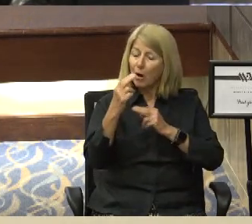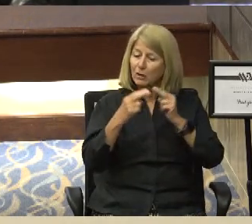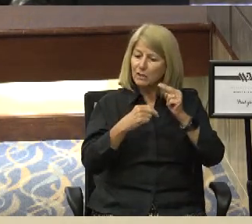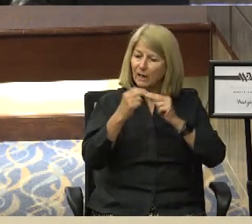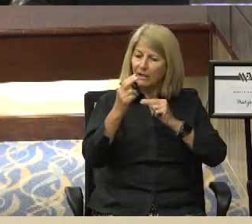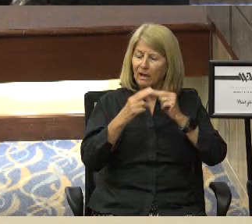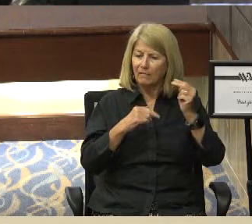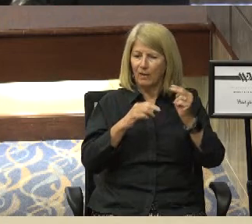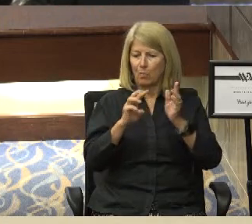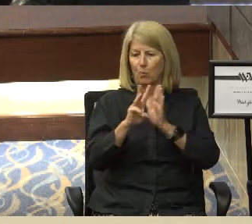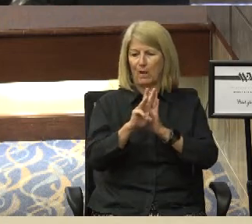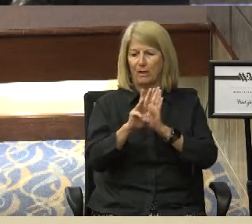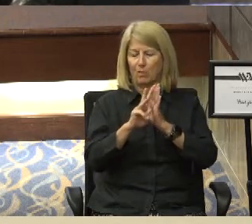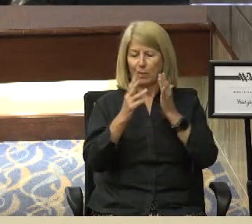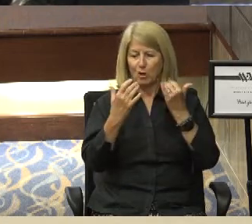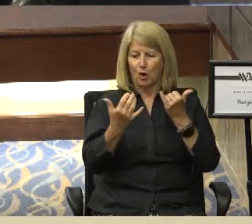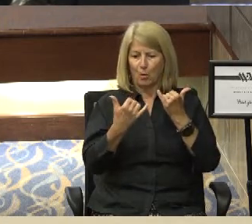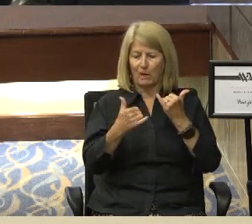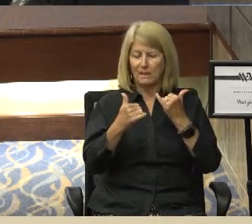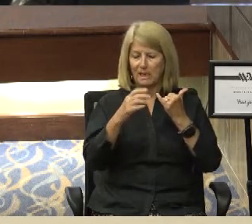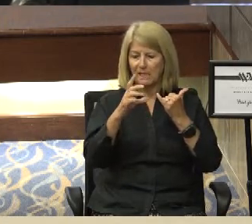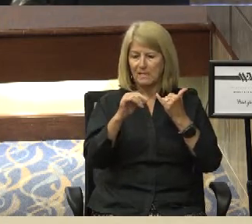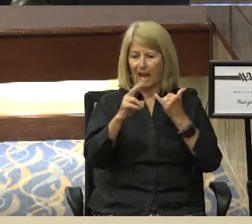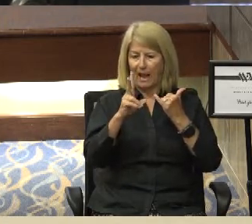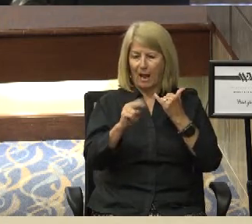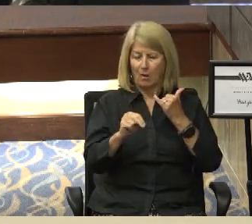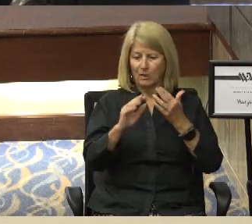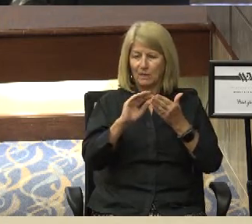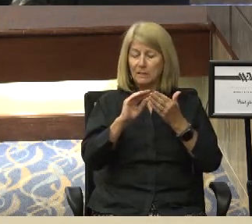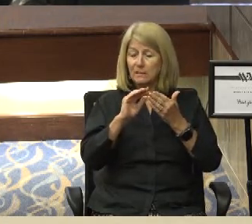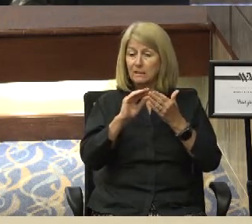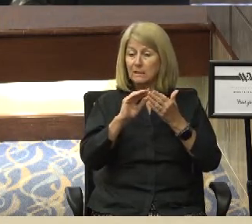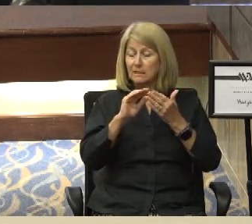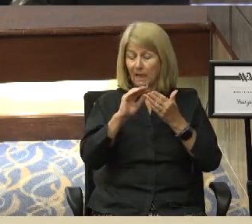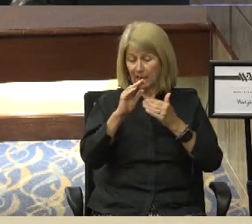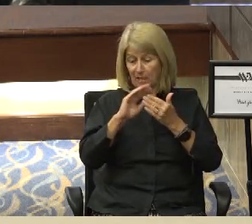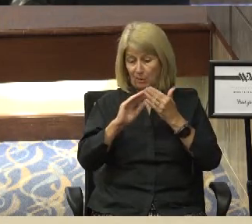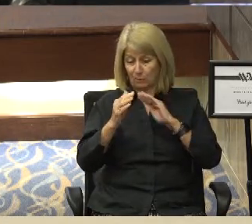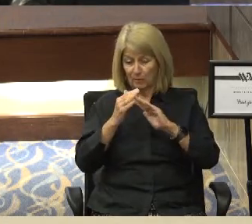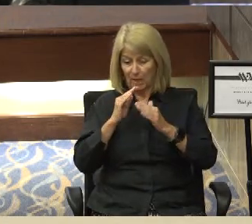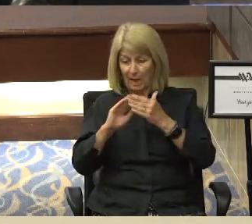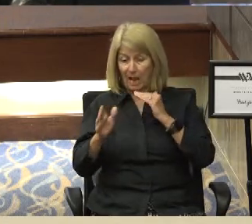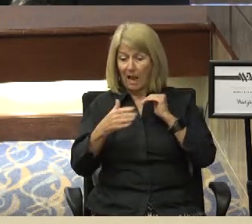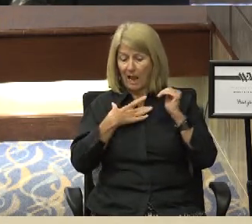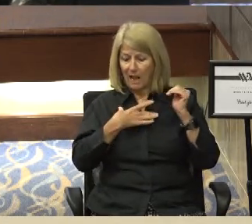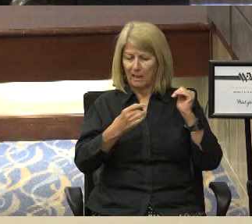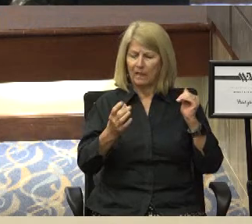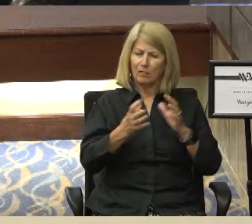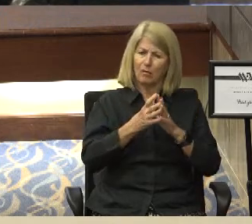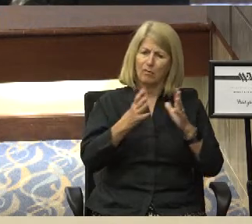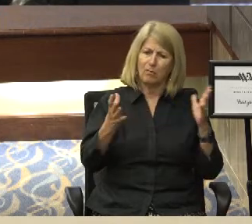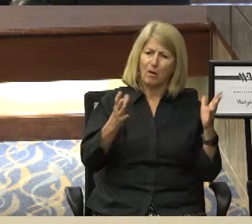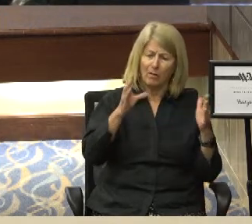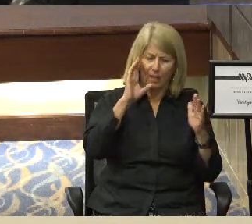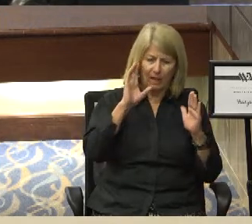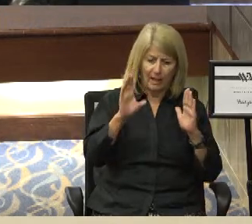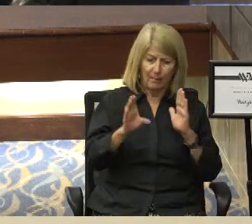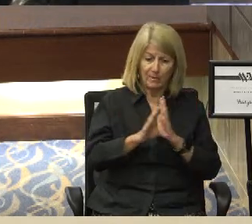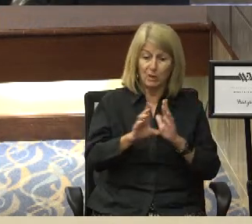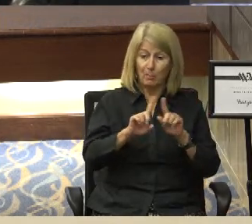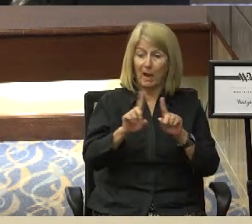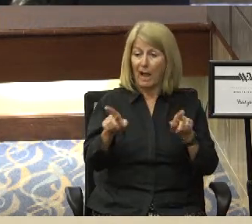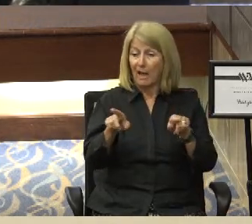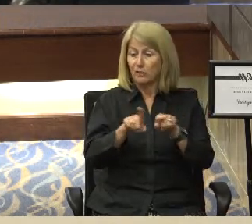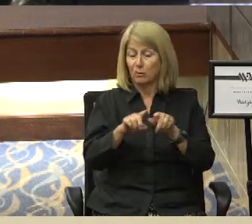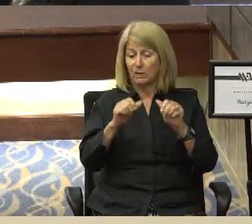current downtown. So really liked some of the images we saw, but really hope that as you continue to design out the future